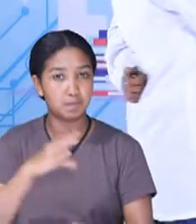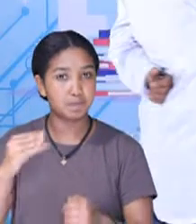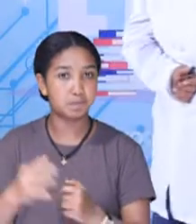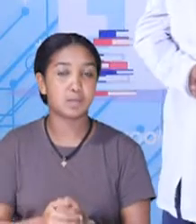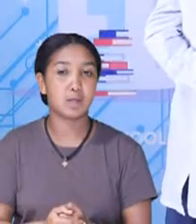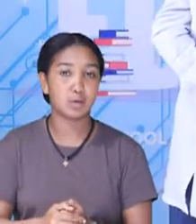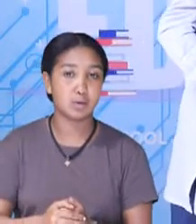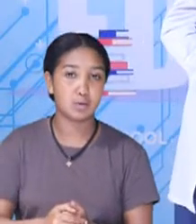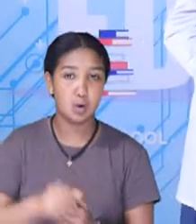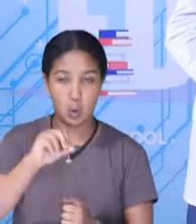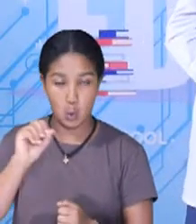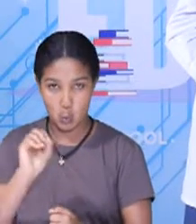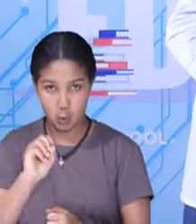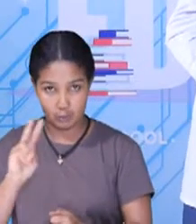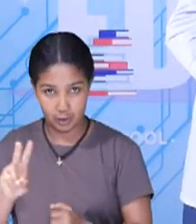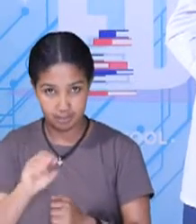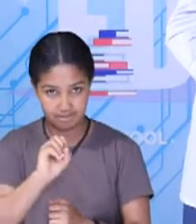and solar radiation,